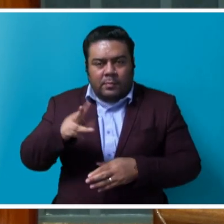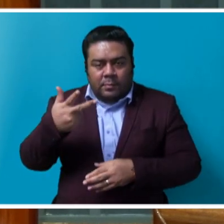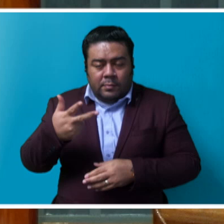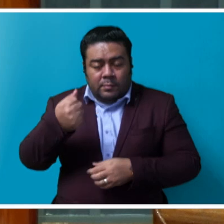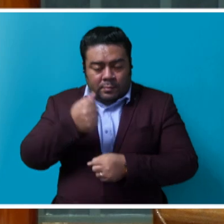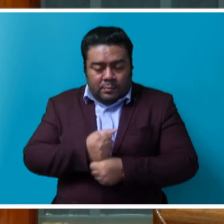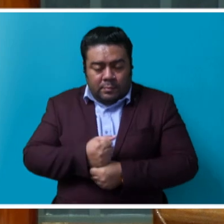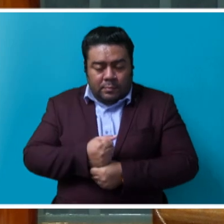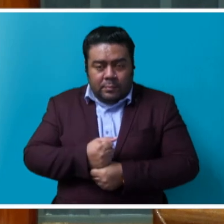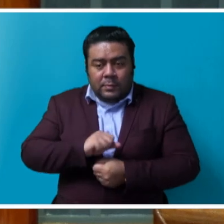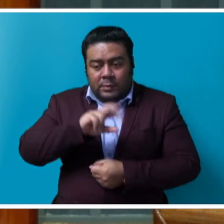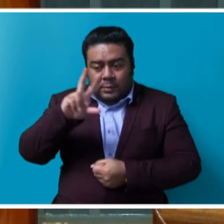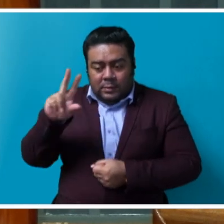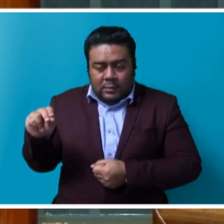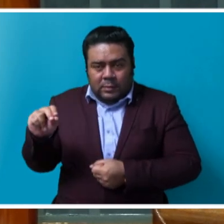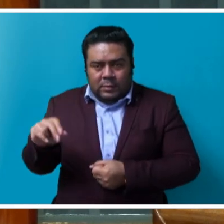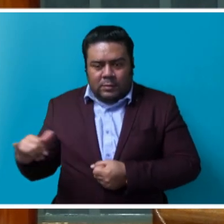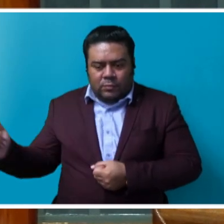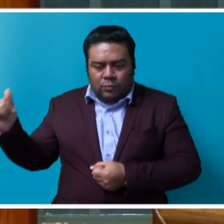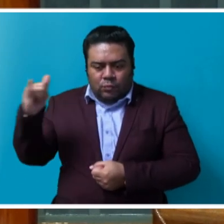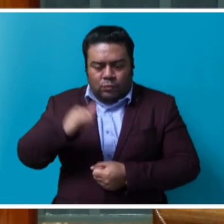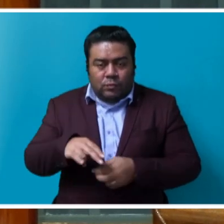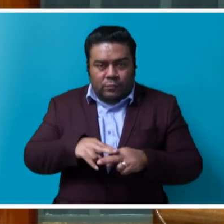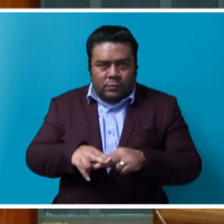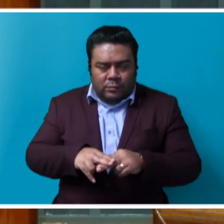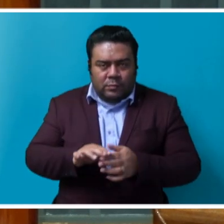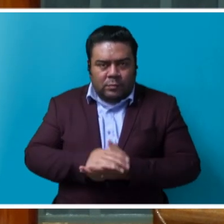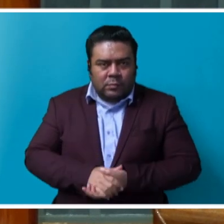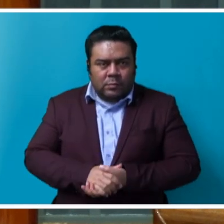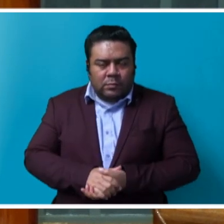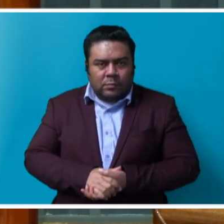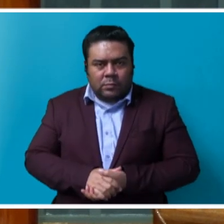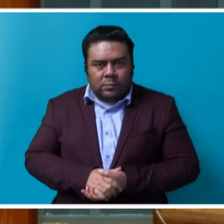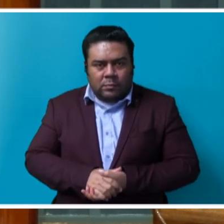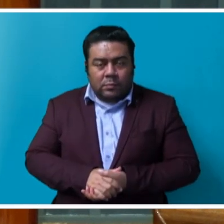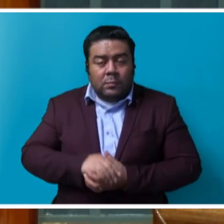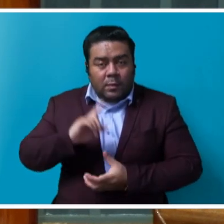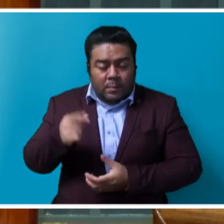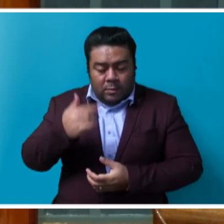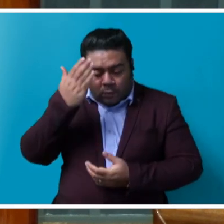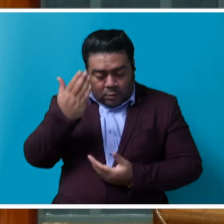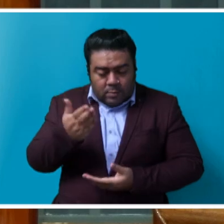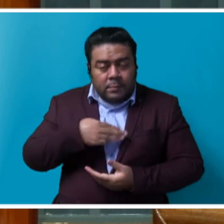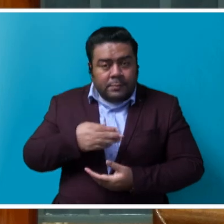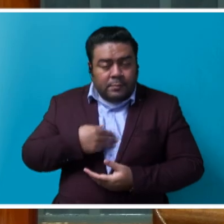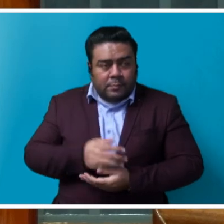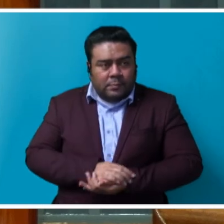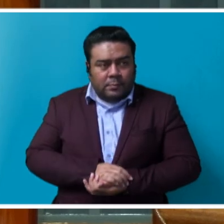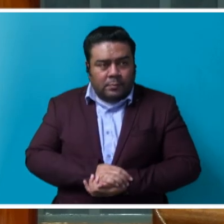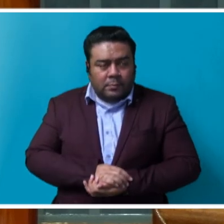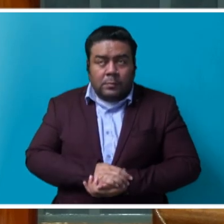the Sydney-Fiji leg. However, as honorable members would appreciate,